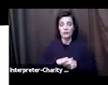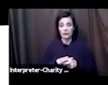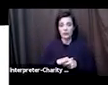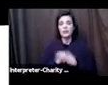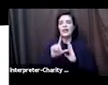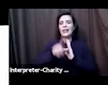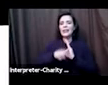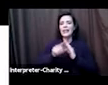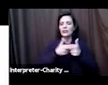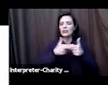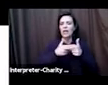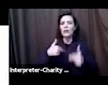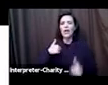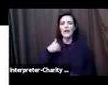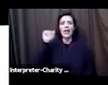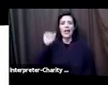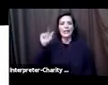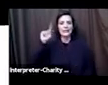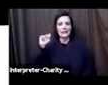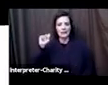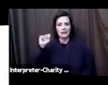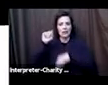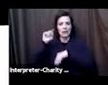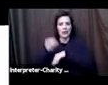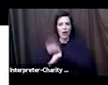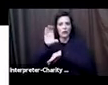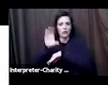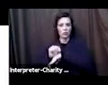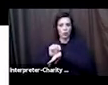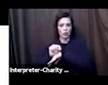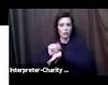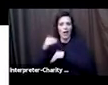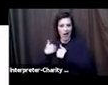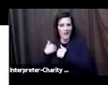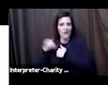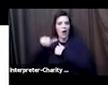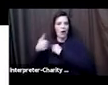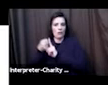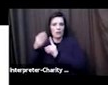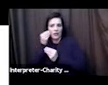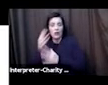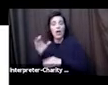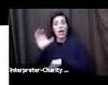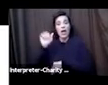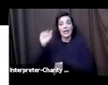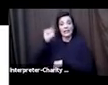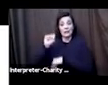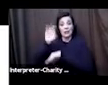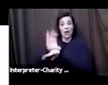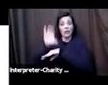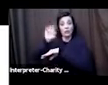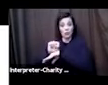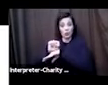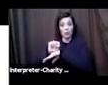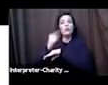presentation about AT consults, so that's a little different. But that type of, the AT consult is free for children